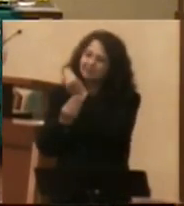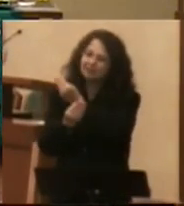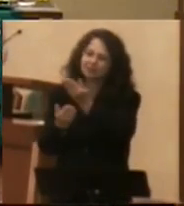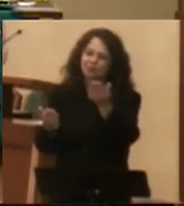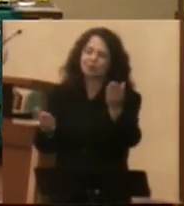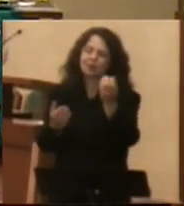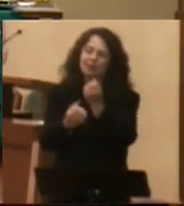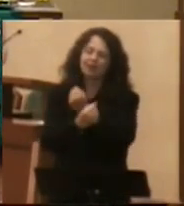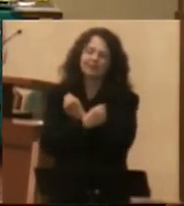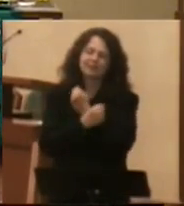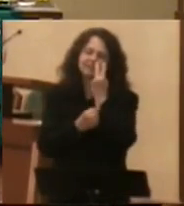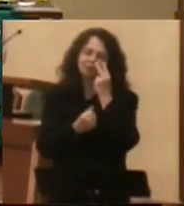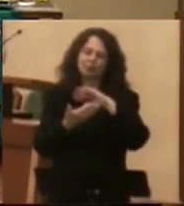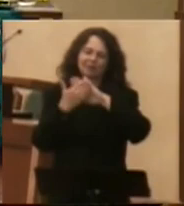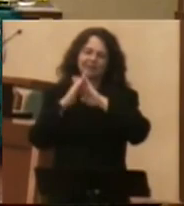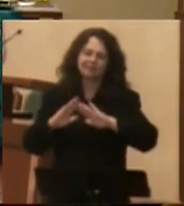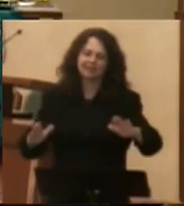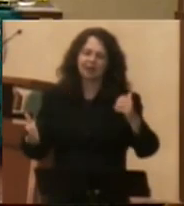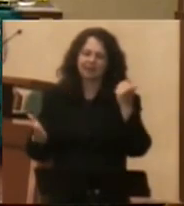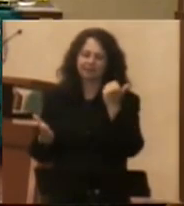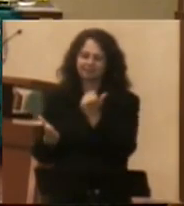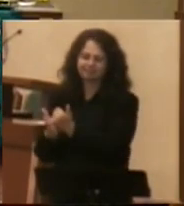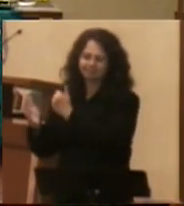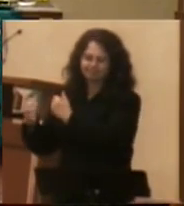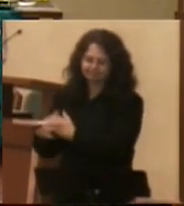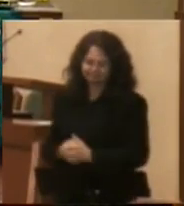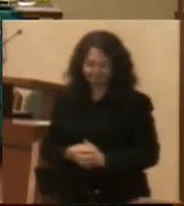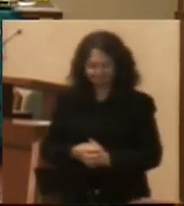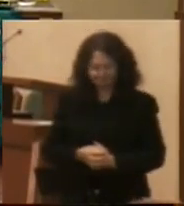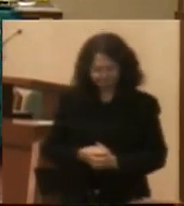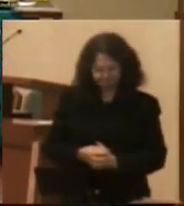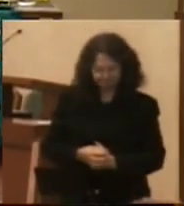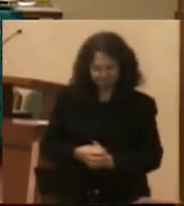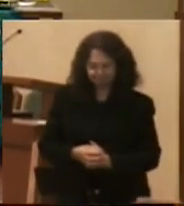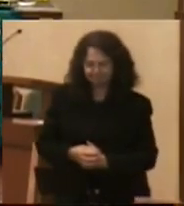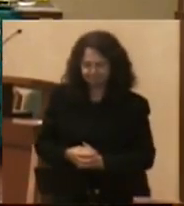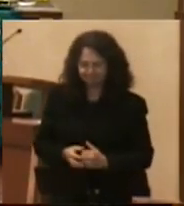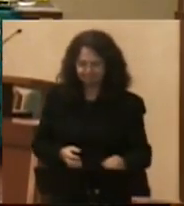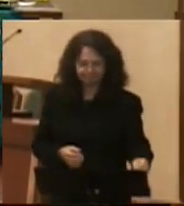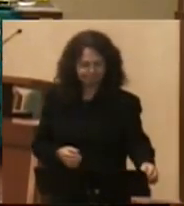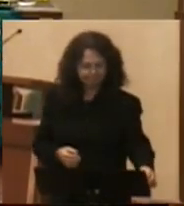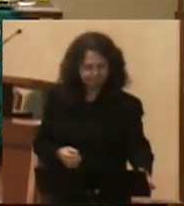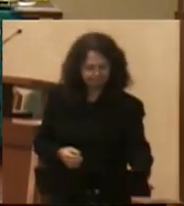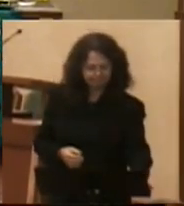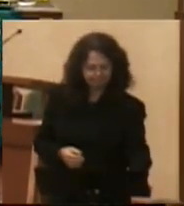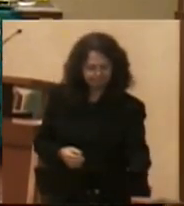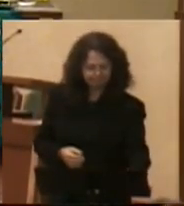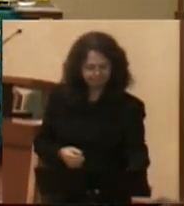peace. Amen.